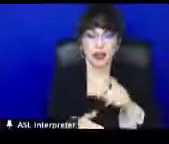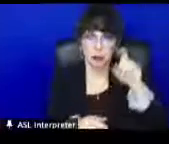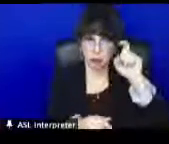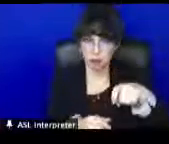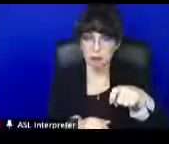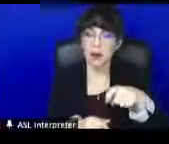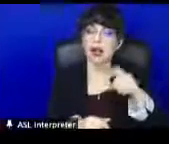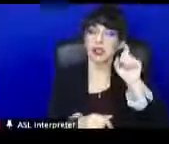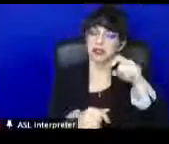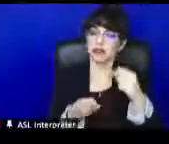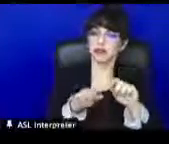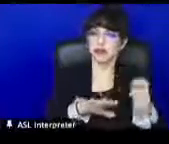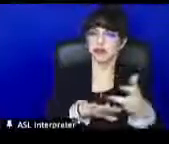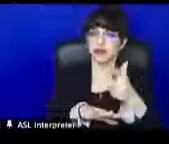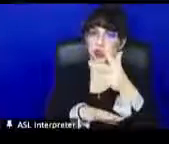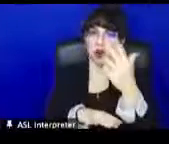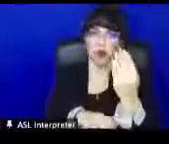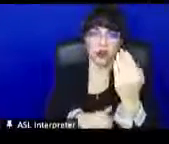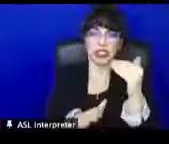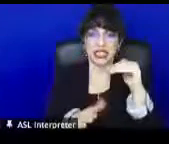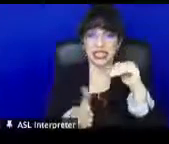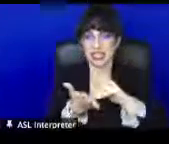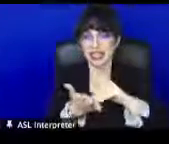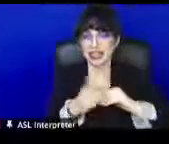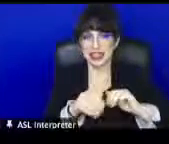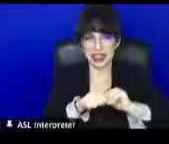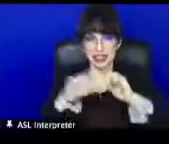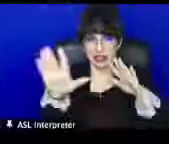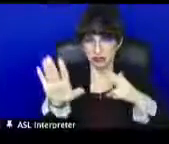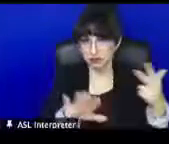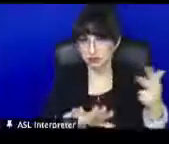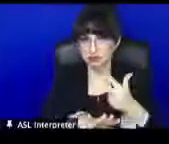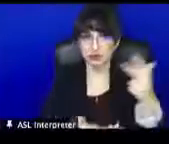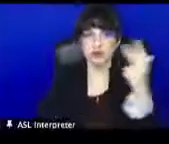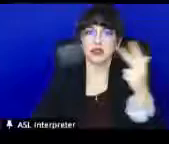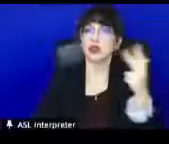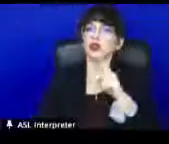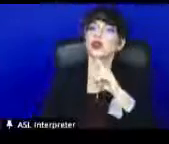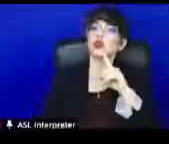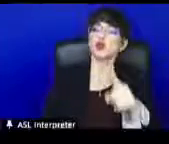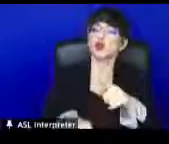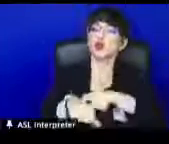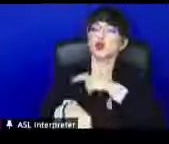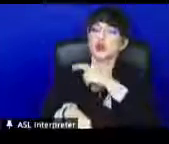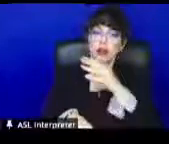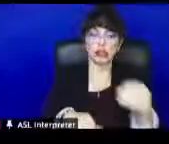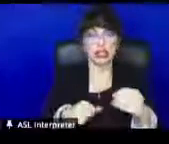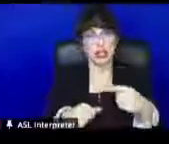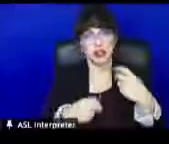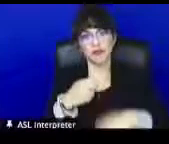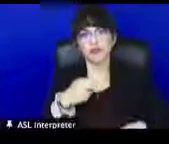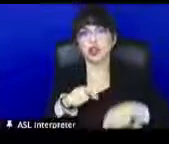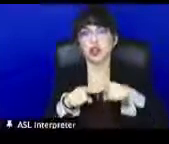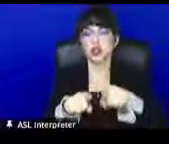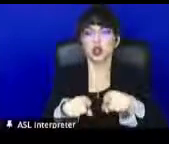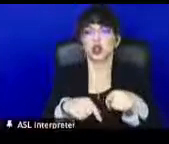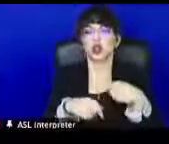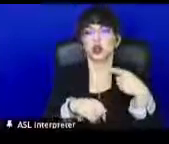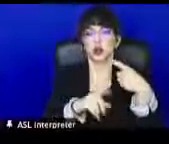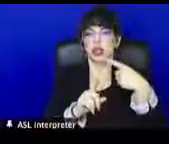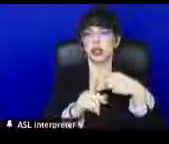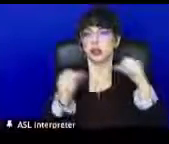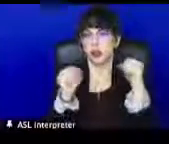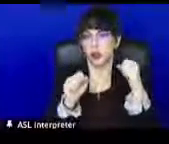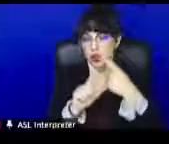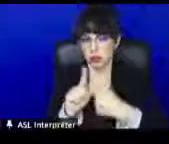14,000-foot mountain range over high mountain passes, travel that's lengthy and circuitous in summer months, and significantly extended when mountain